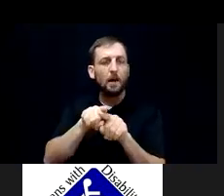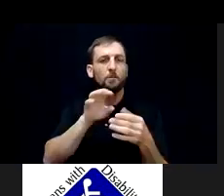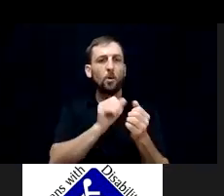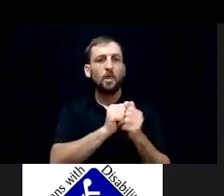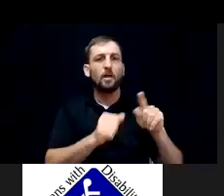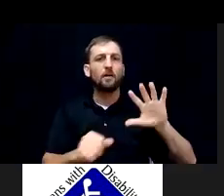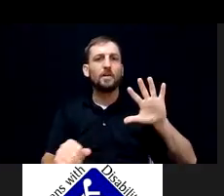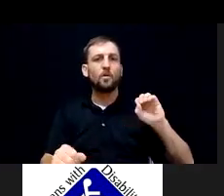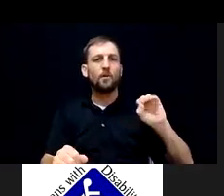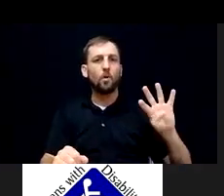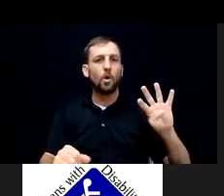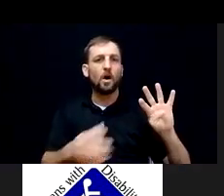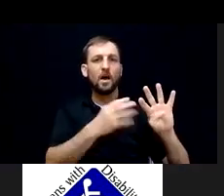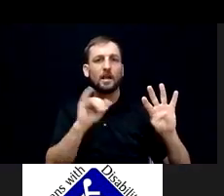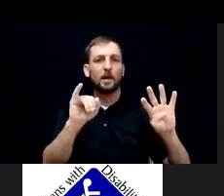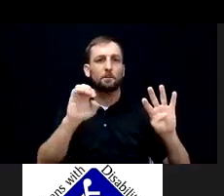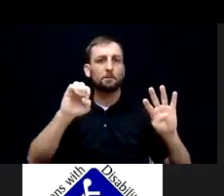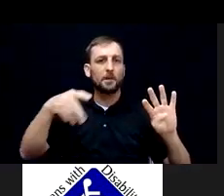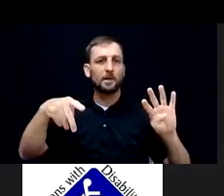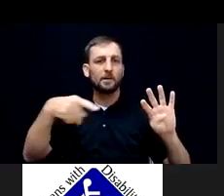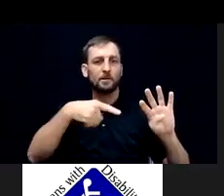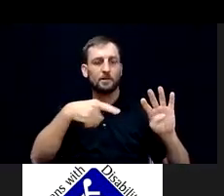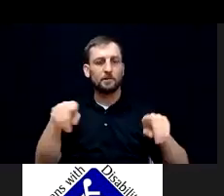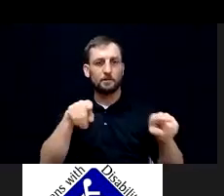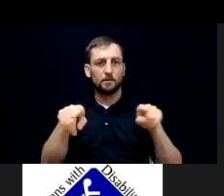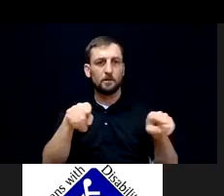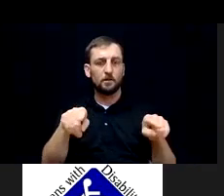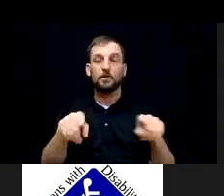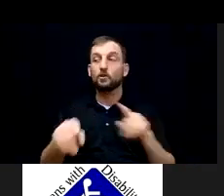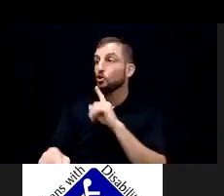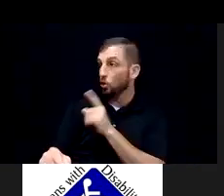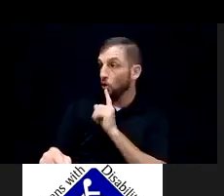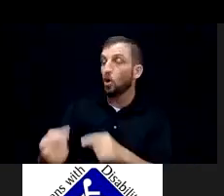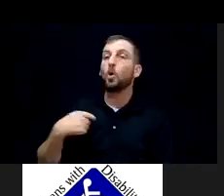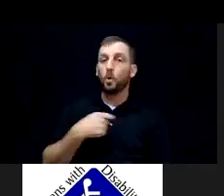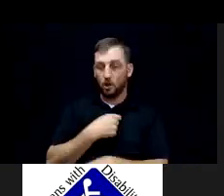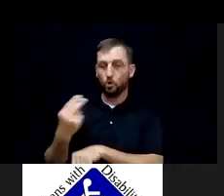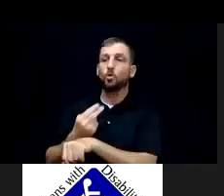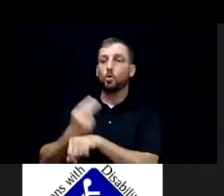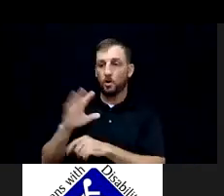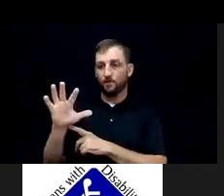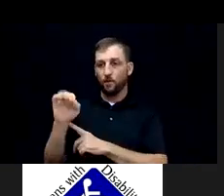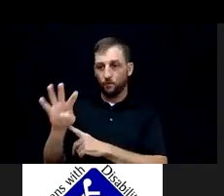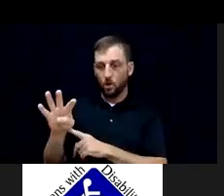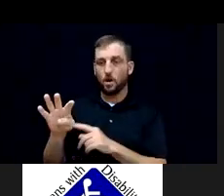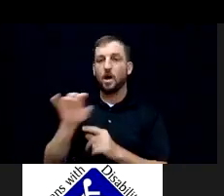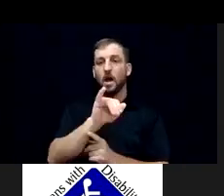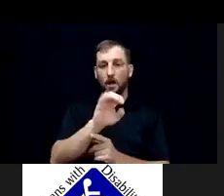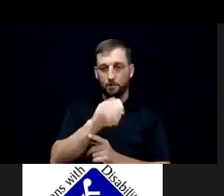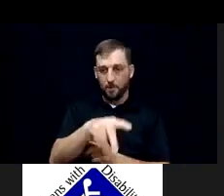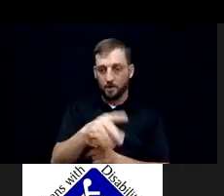IEPs? Sure. We do use the 504 and IEP as part of our